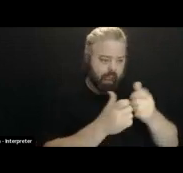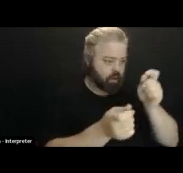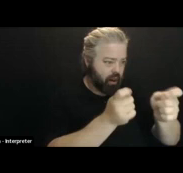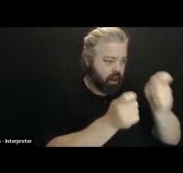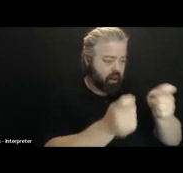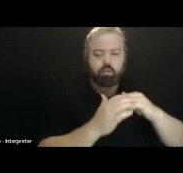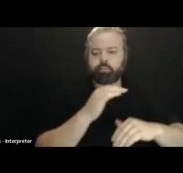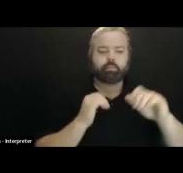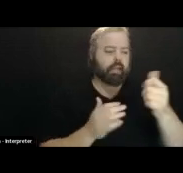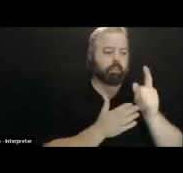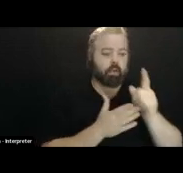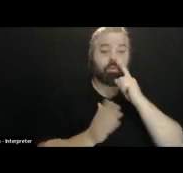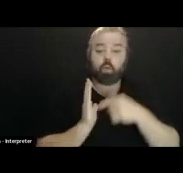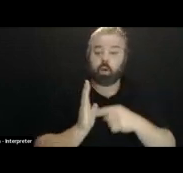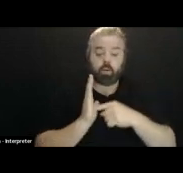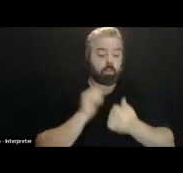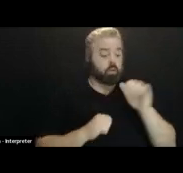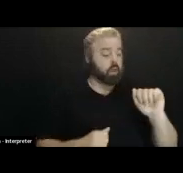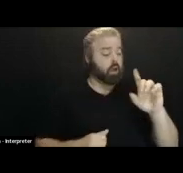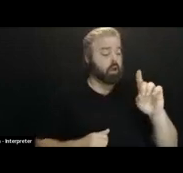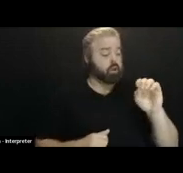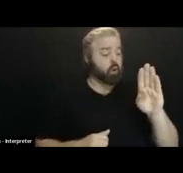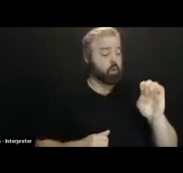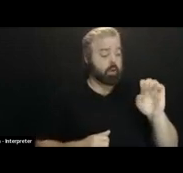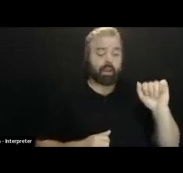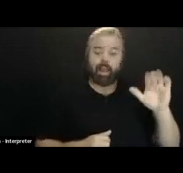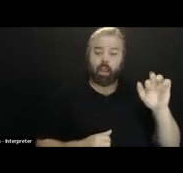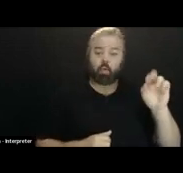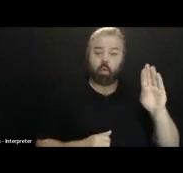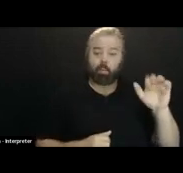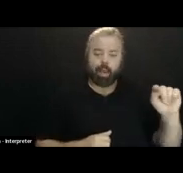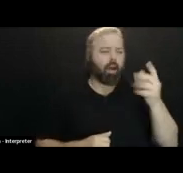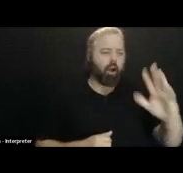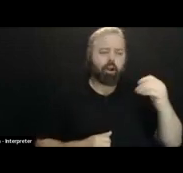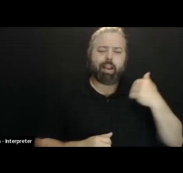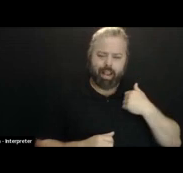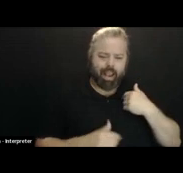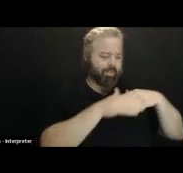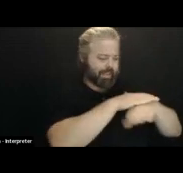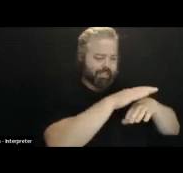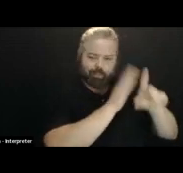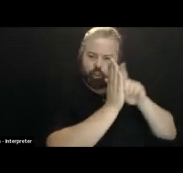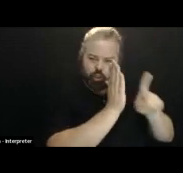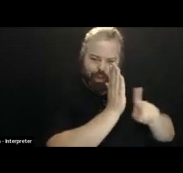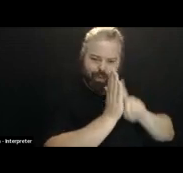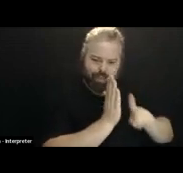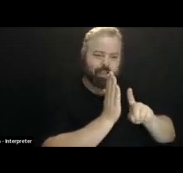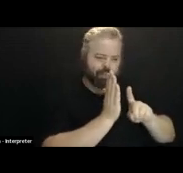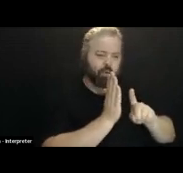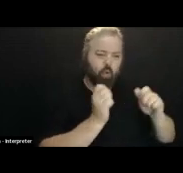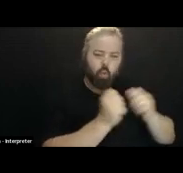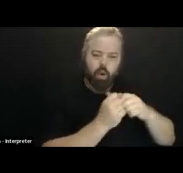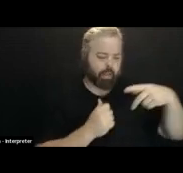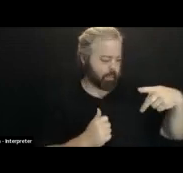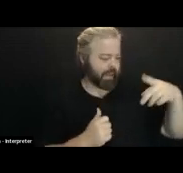most Adobe Acrobats already have some accessibility checks built into the PDF